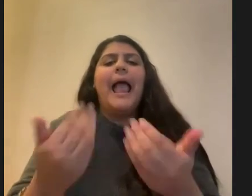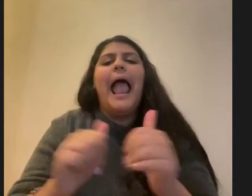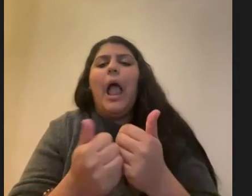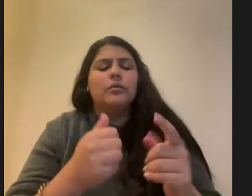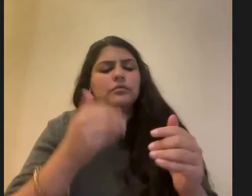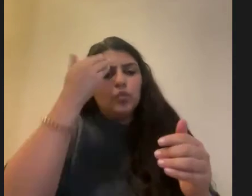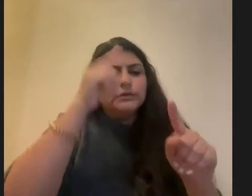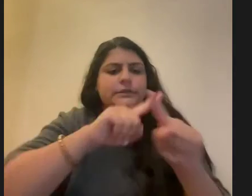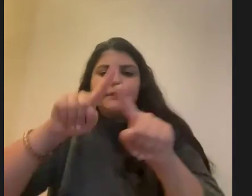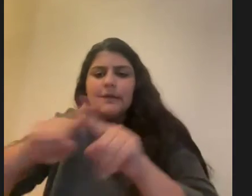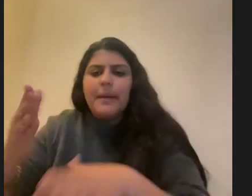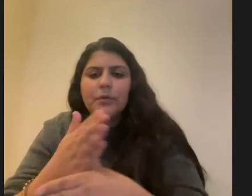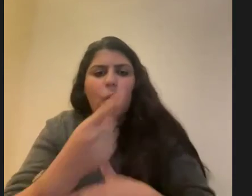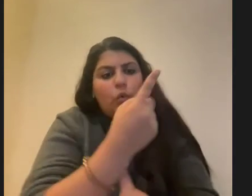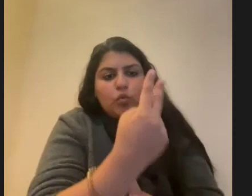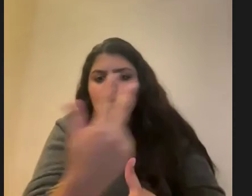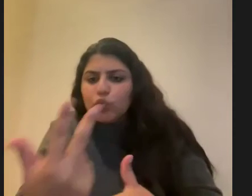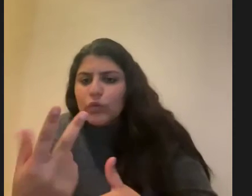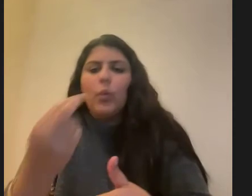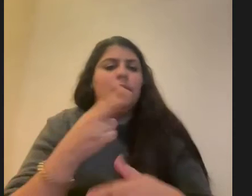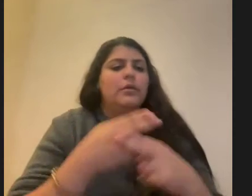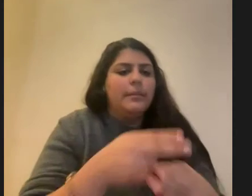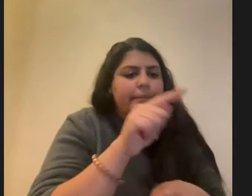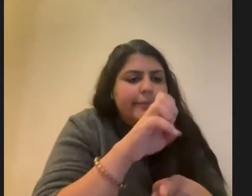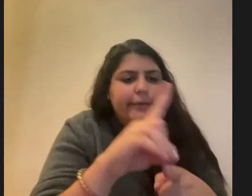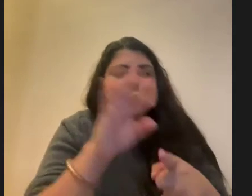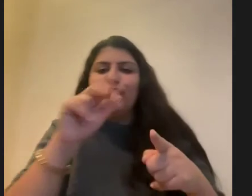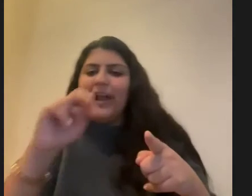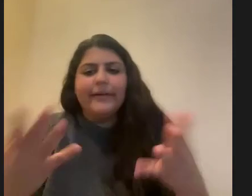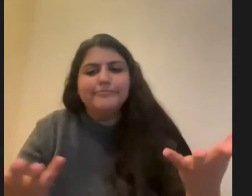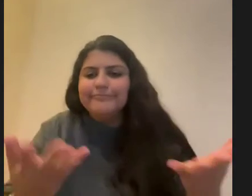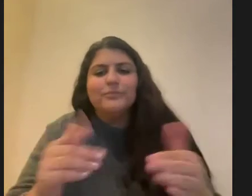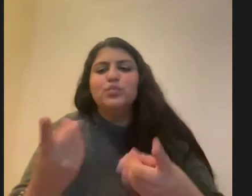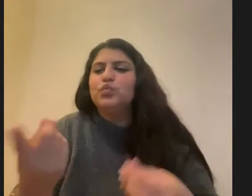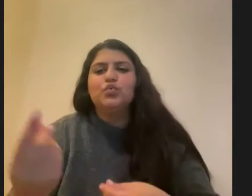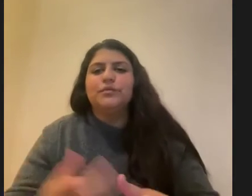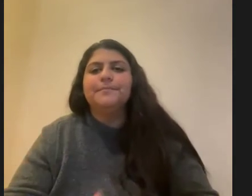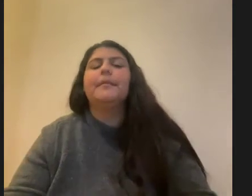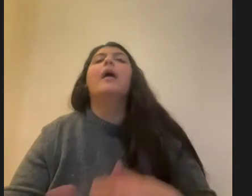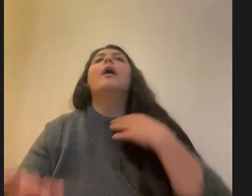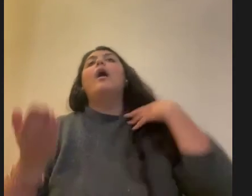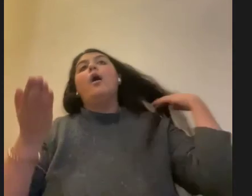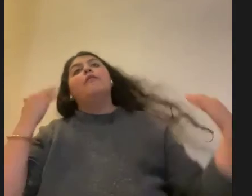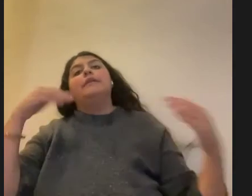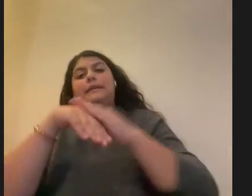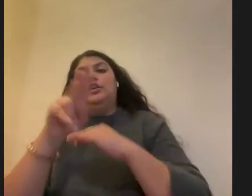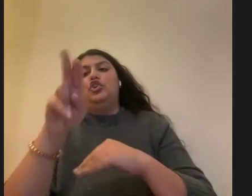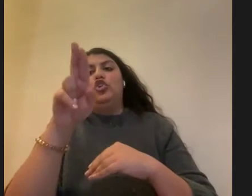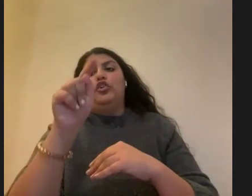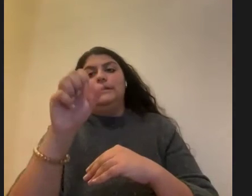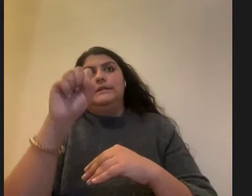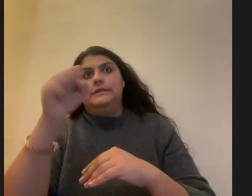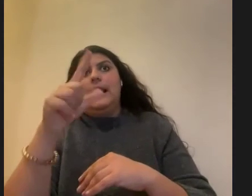or like Ted, Frank? So previously in Kurt's lab, the lab that I'm